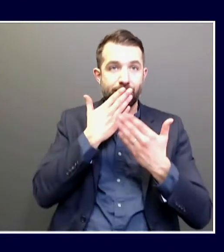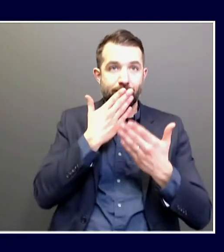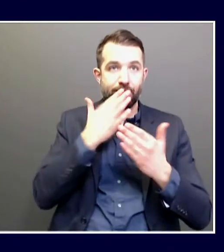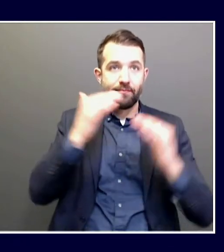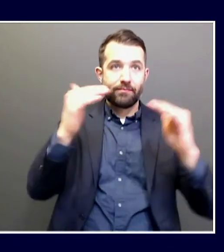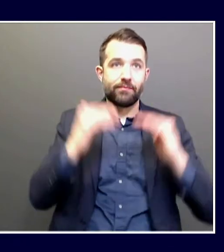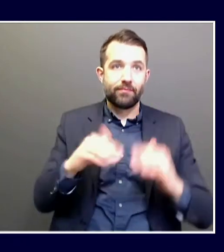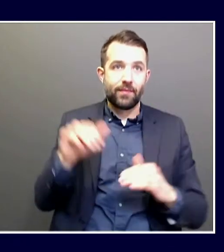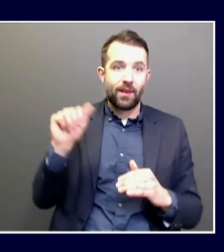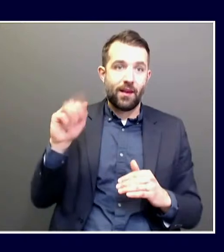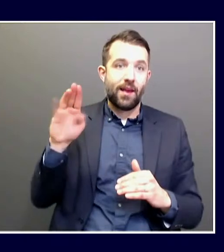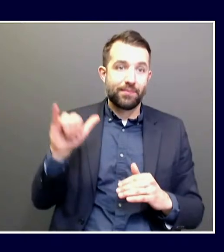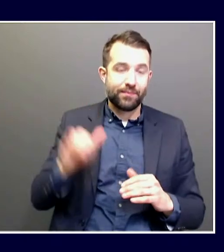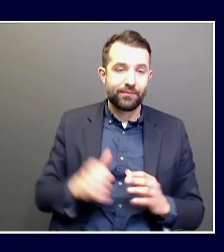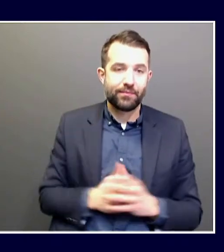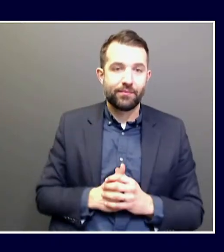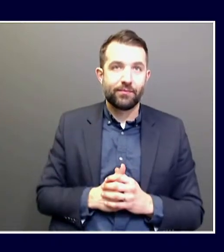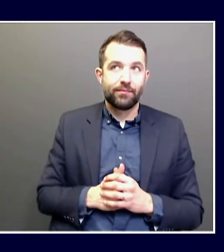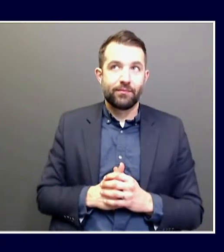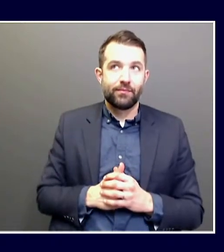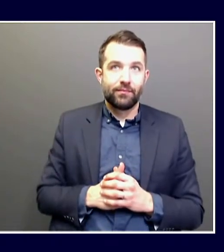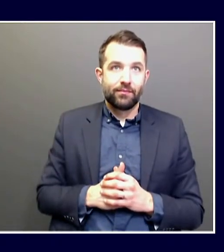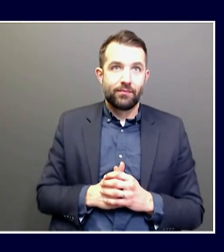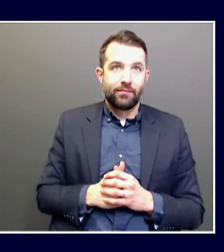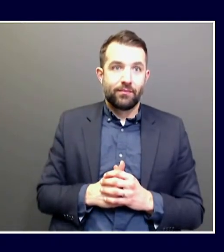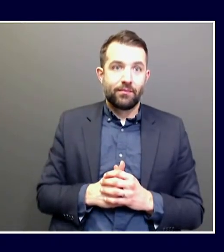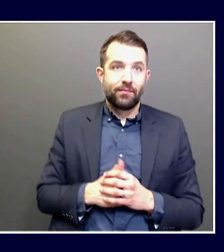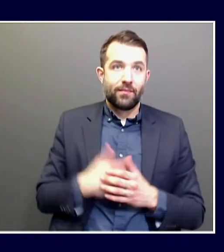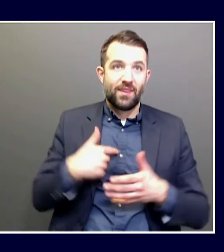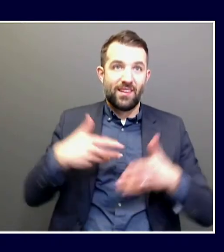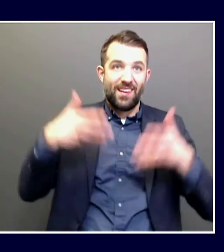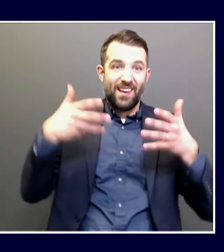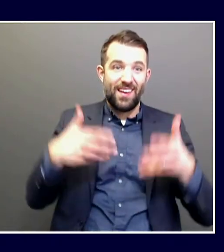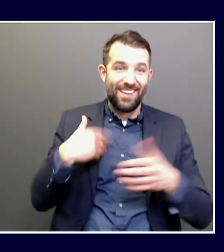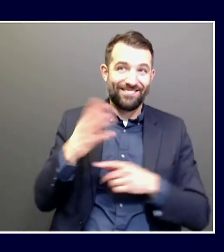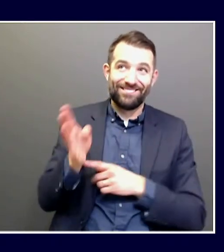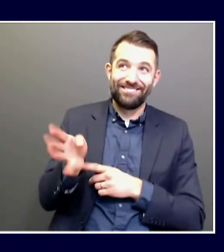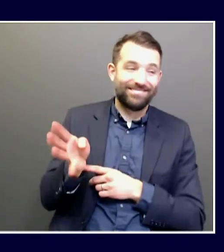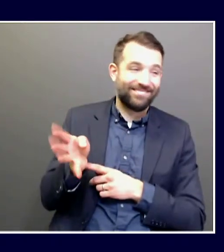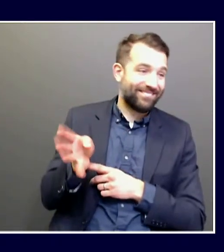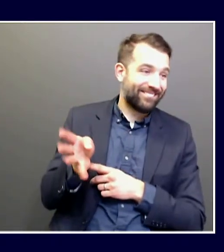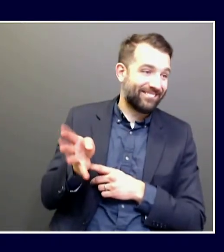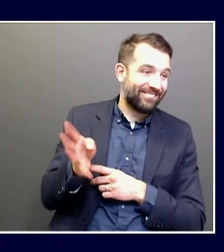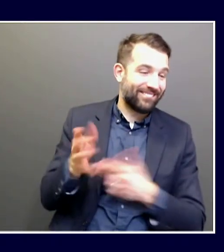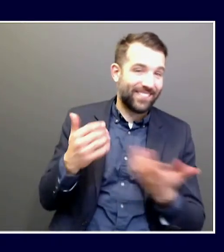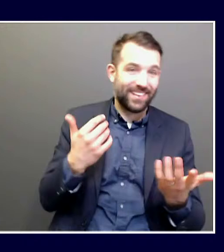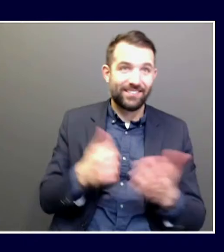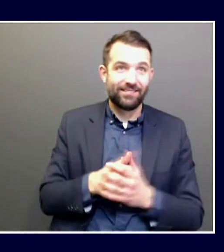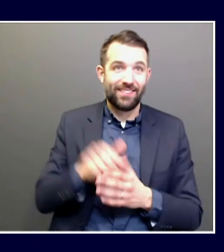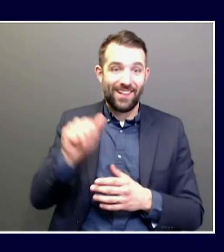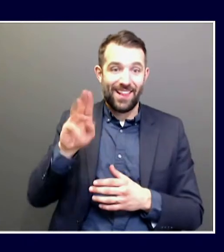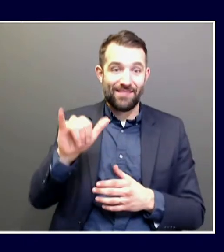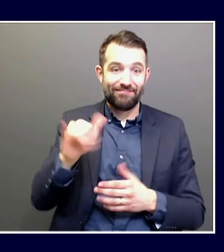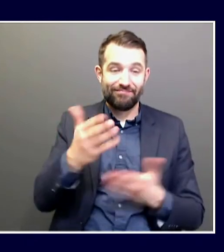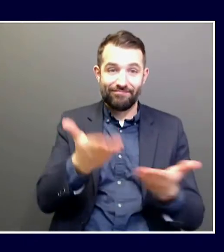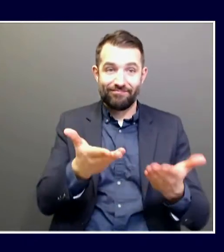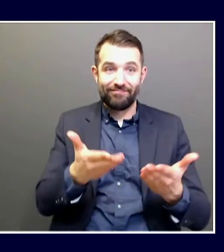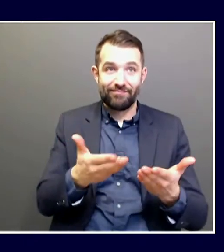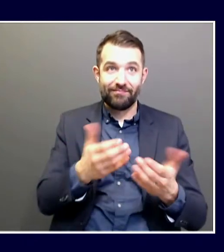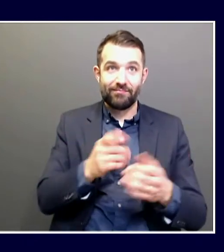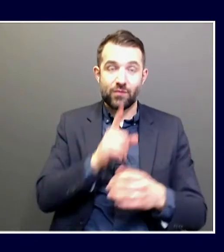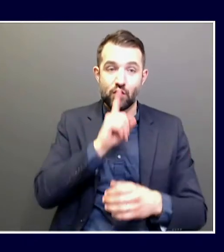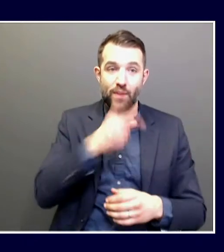got 4 more. That's in part because of my longer diatribe, but Amy Brown, let me go over to you. Okay. I have a couple of questions from